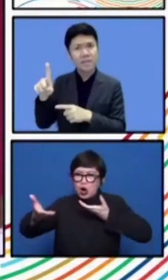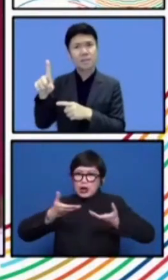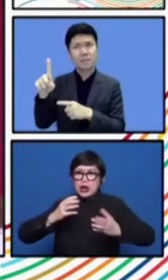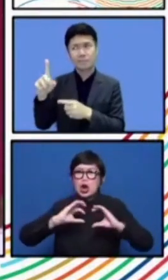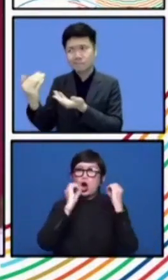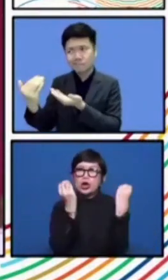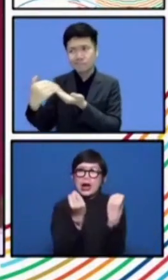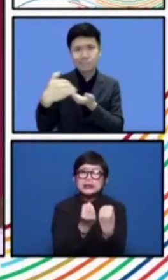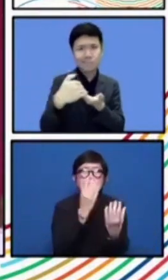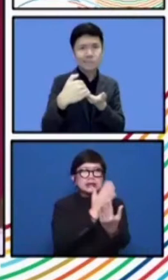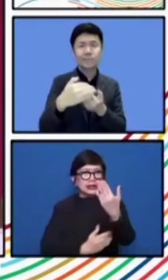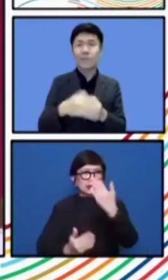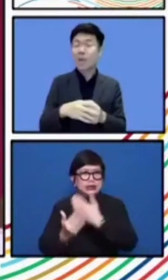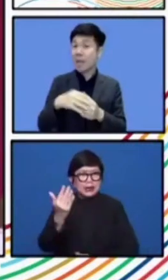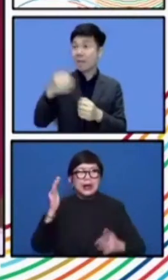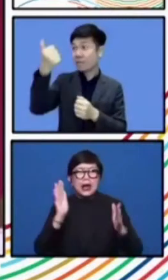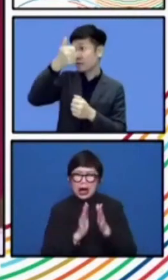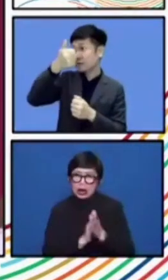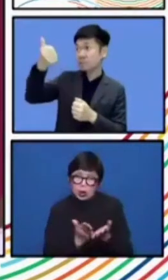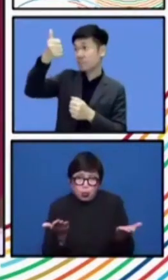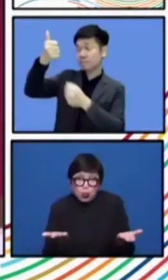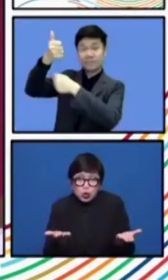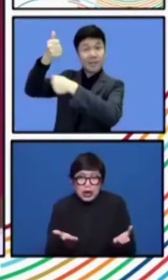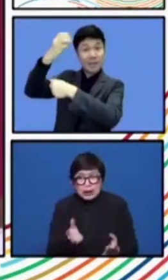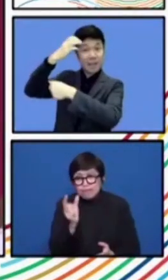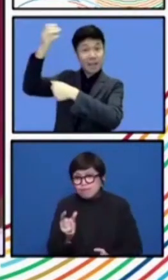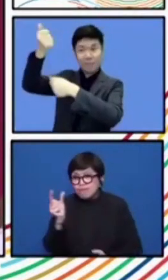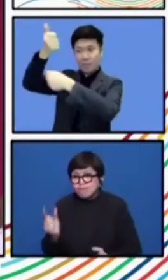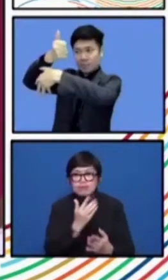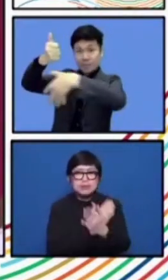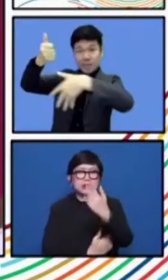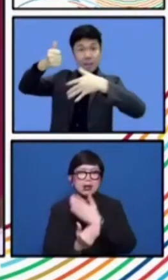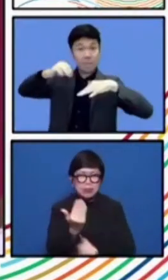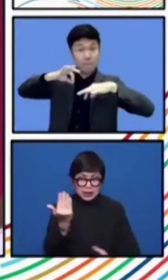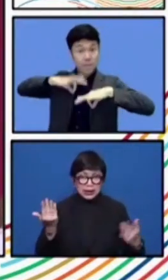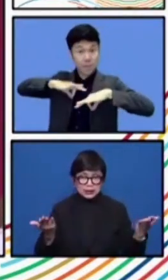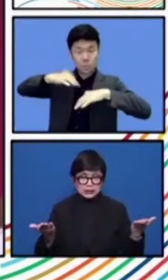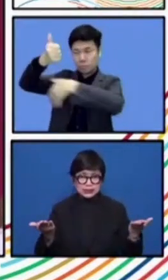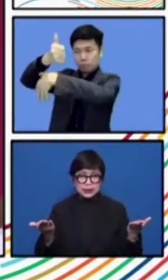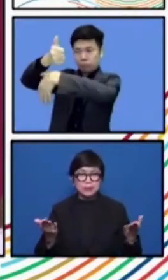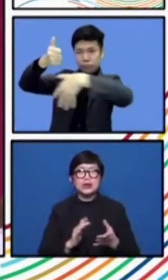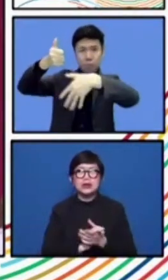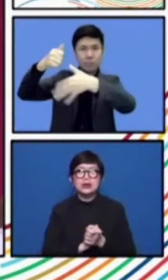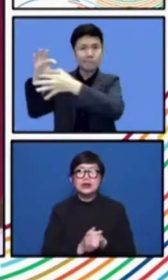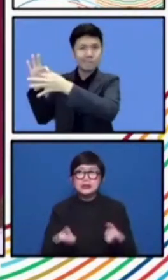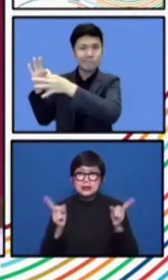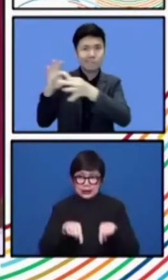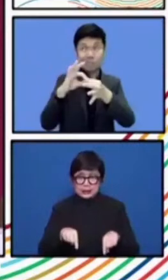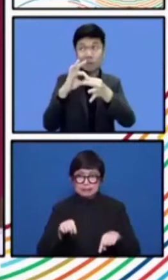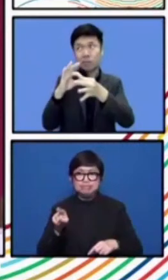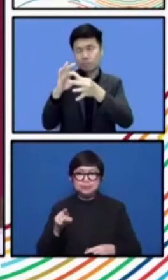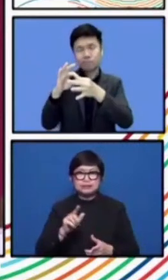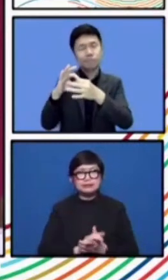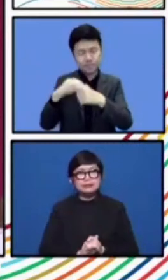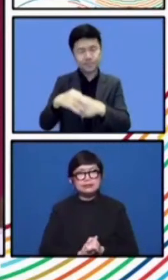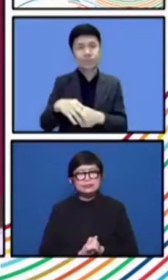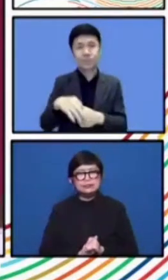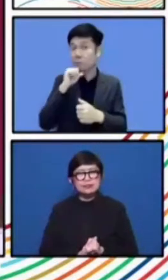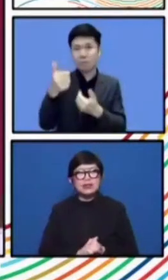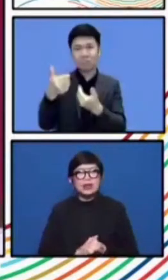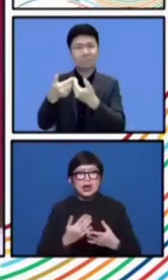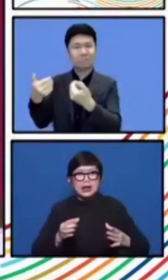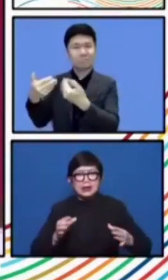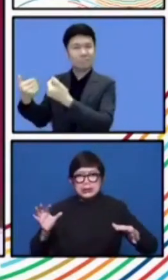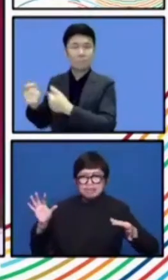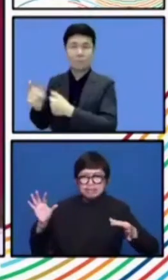class BTC identity within the government's of the state party thank you